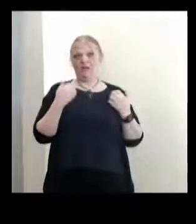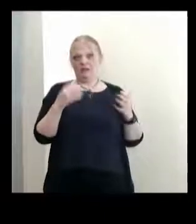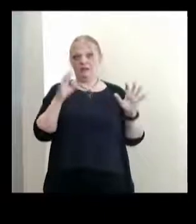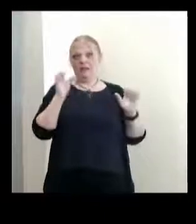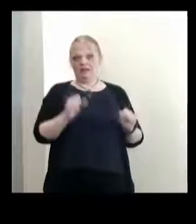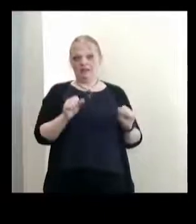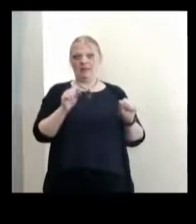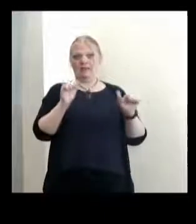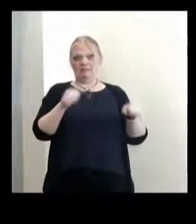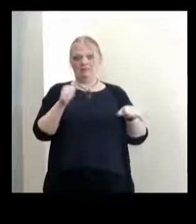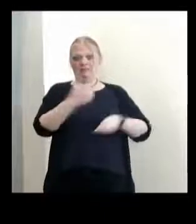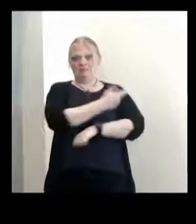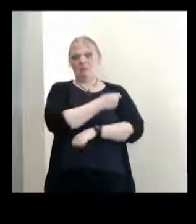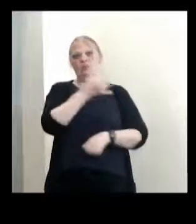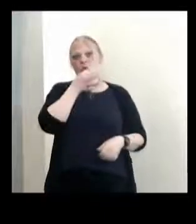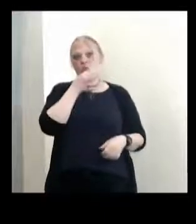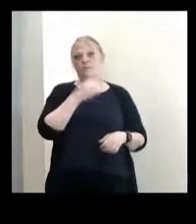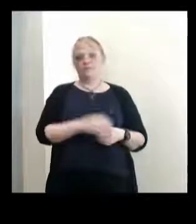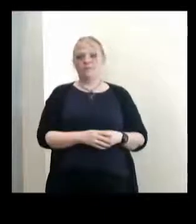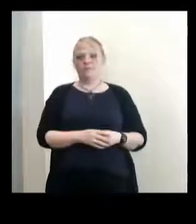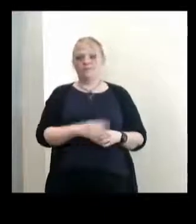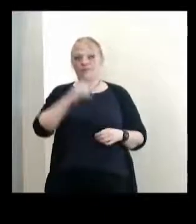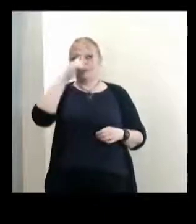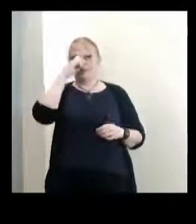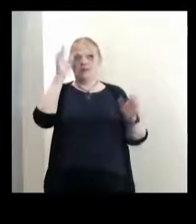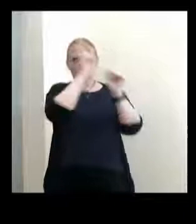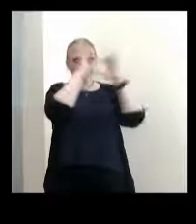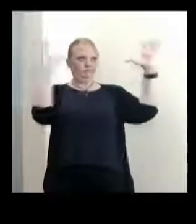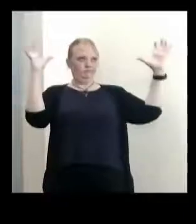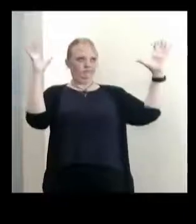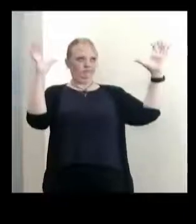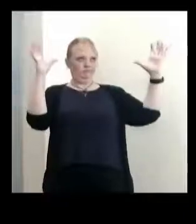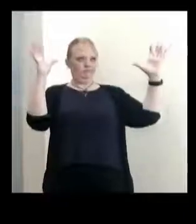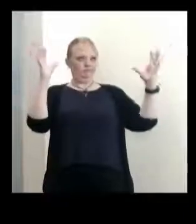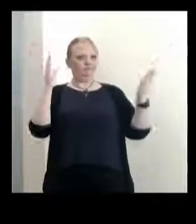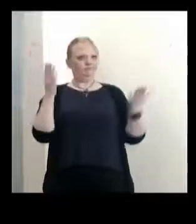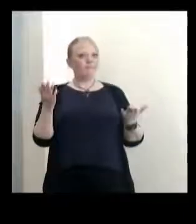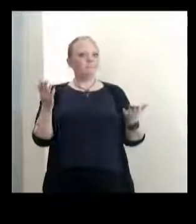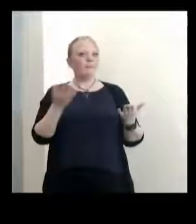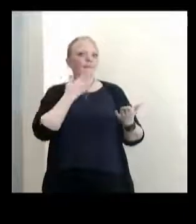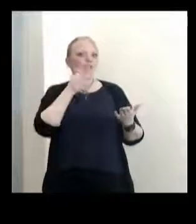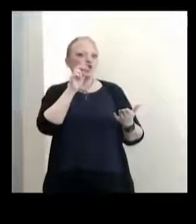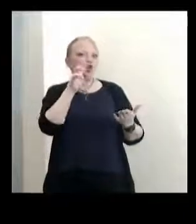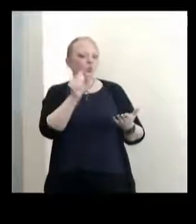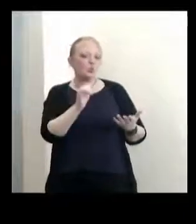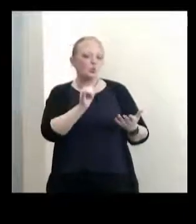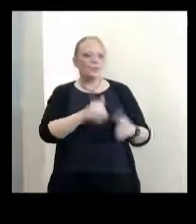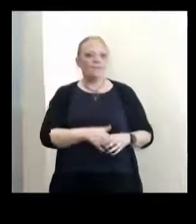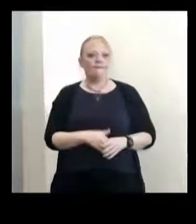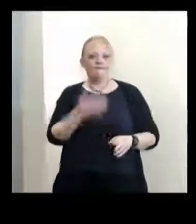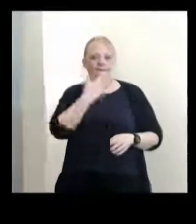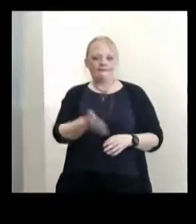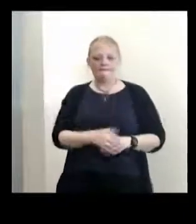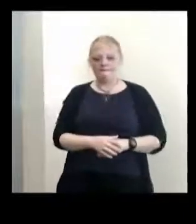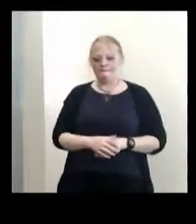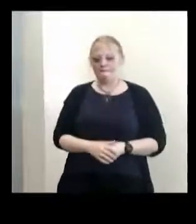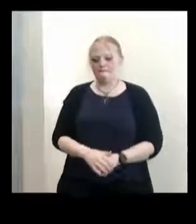able to vaccinate soon. So I think in the big picture, there is good news in this. So thanks.